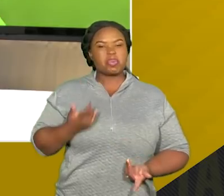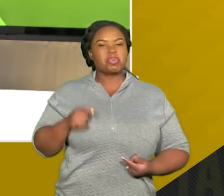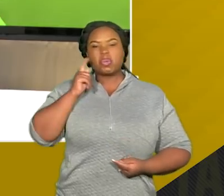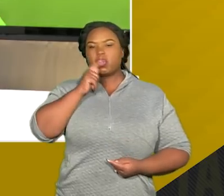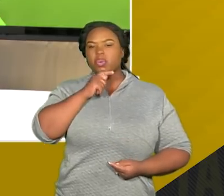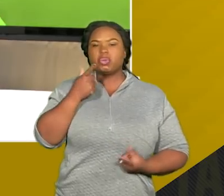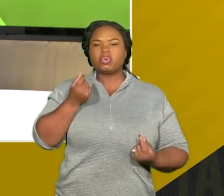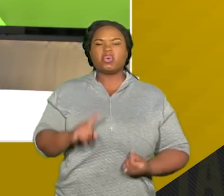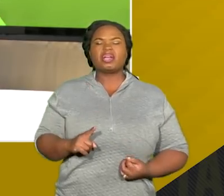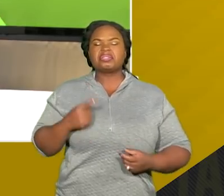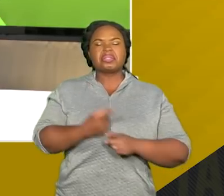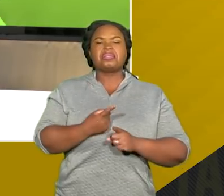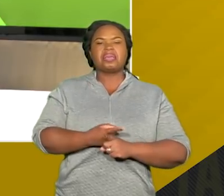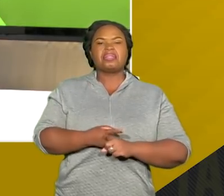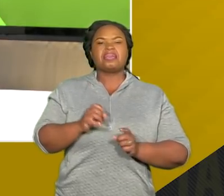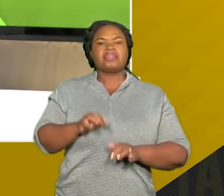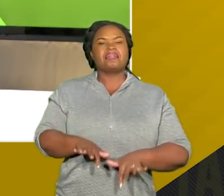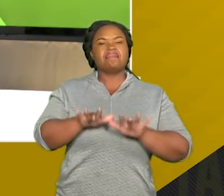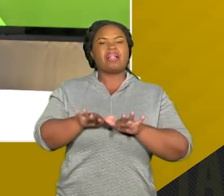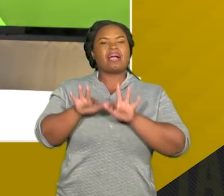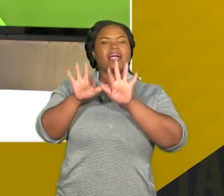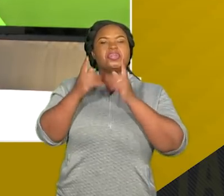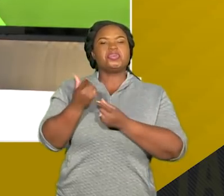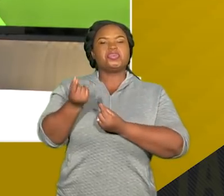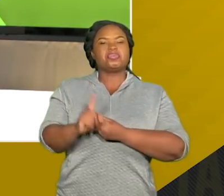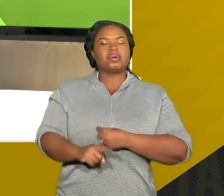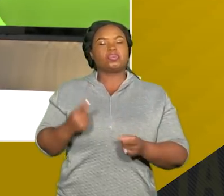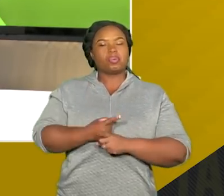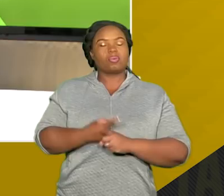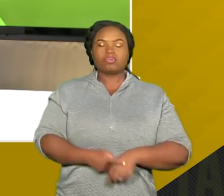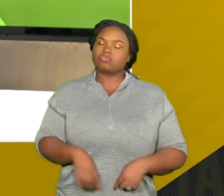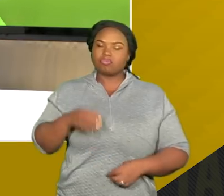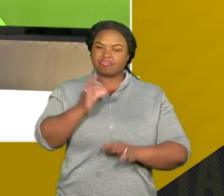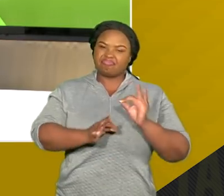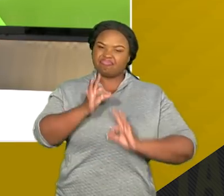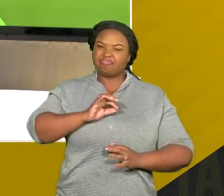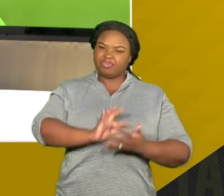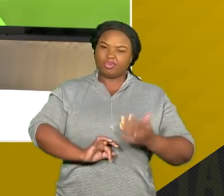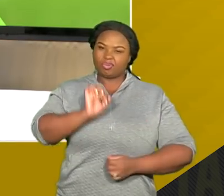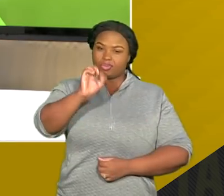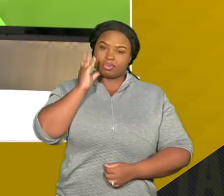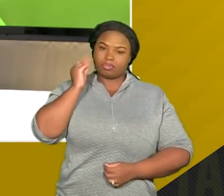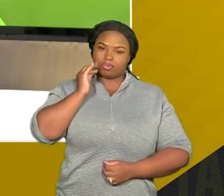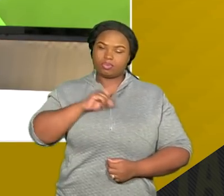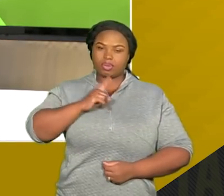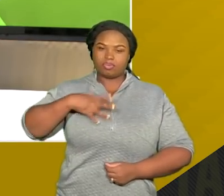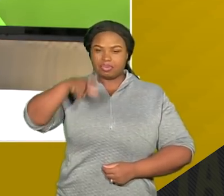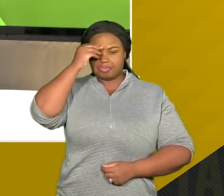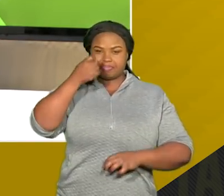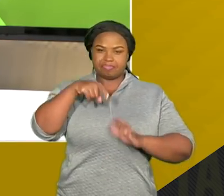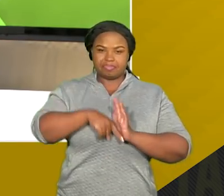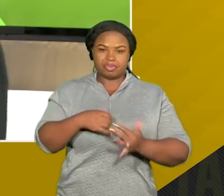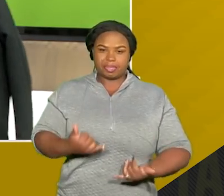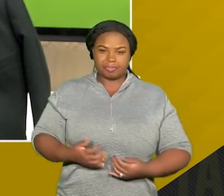Babizgaini, Pafufakaini, Bushego, Papu Punurela, Batava, Tukawa di Fulani. Please do tell us about those people because that's what we're going to be learning today more